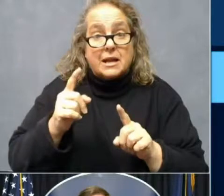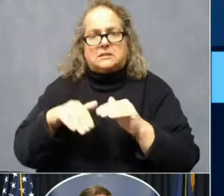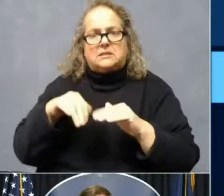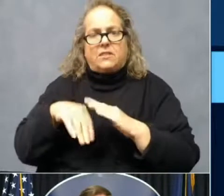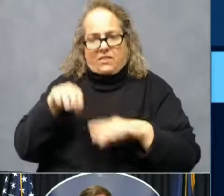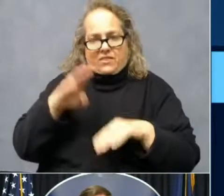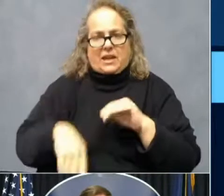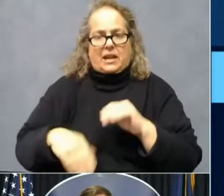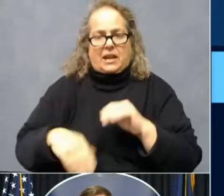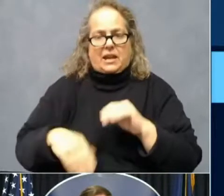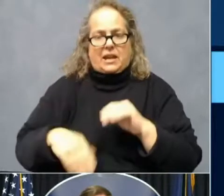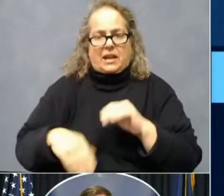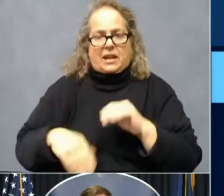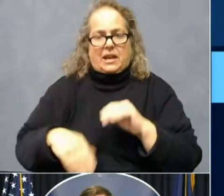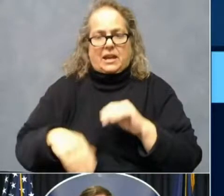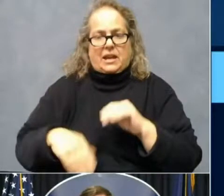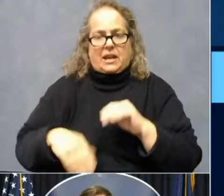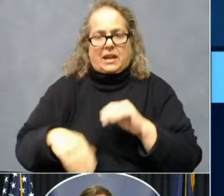work